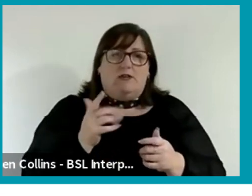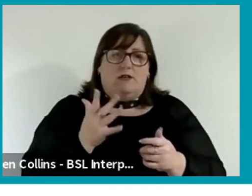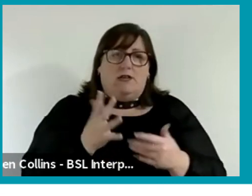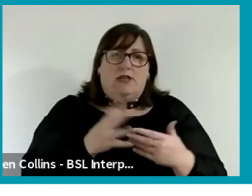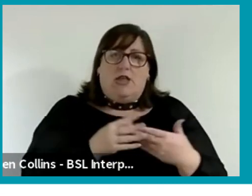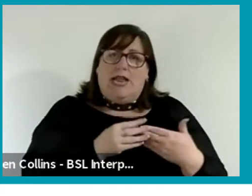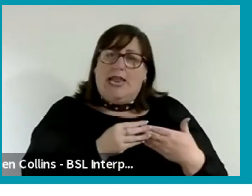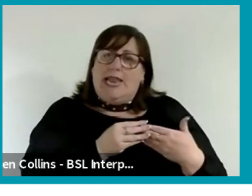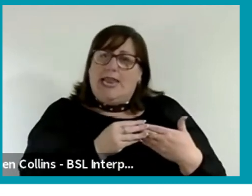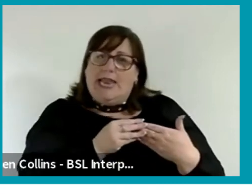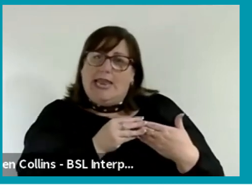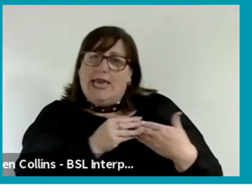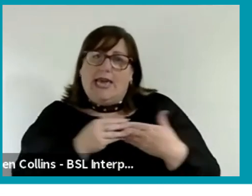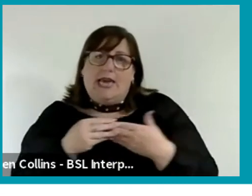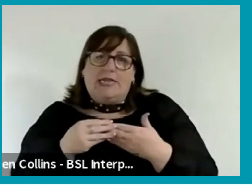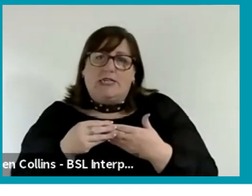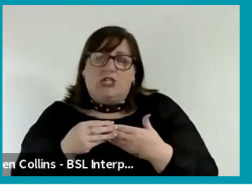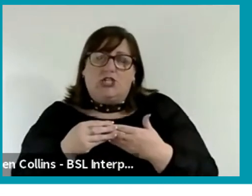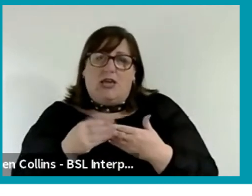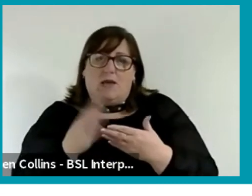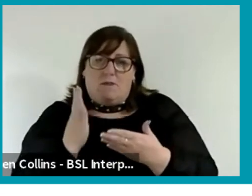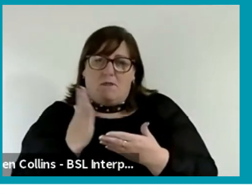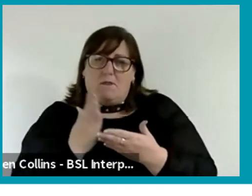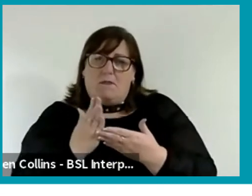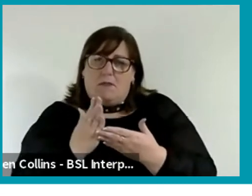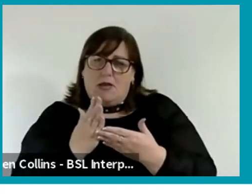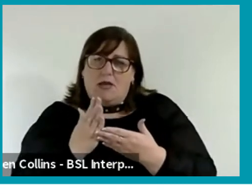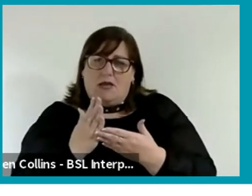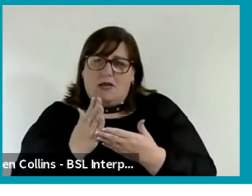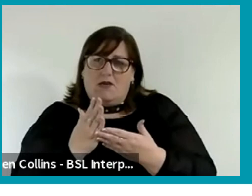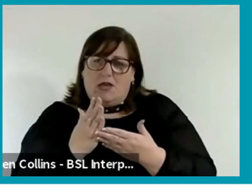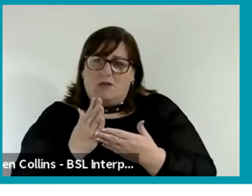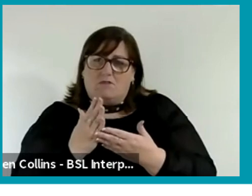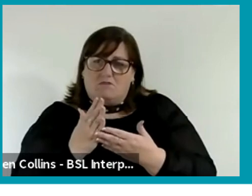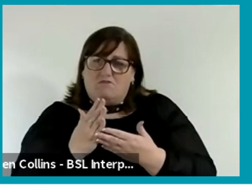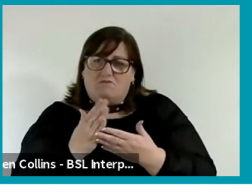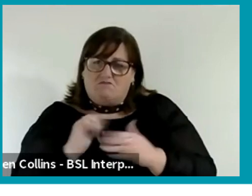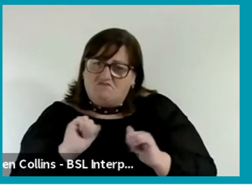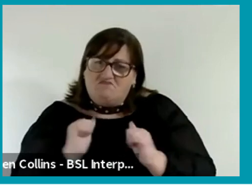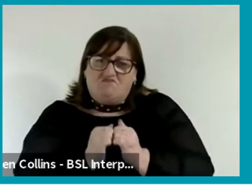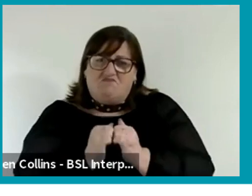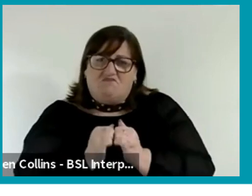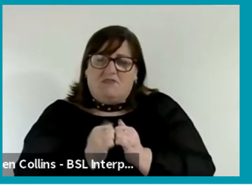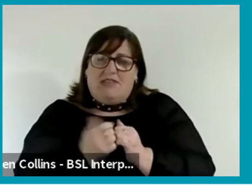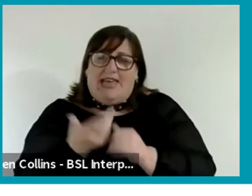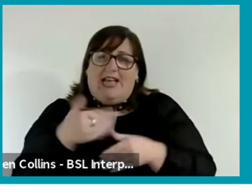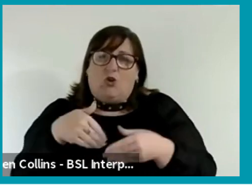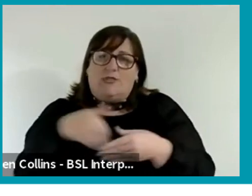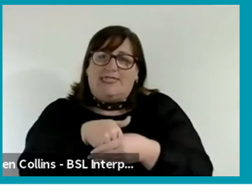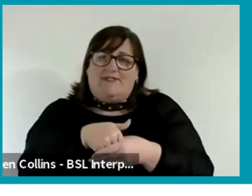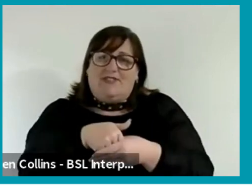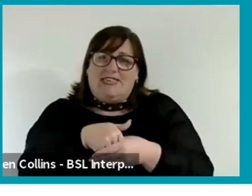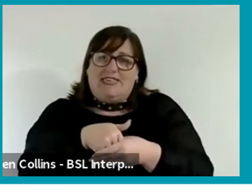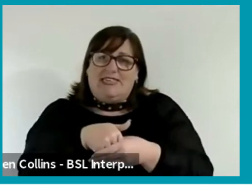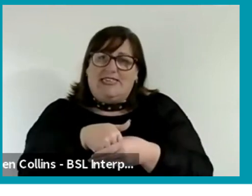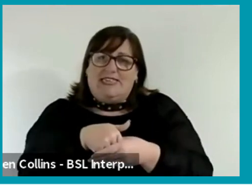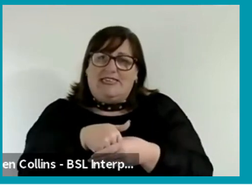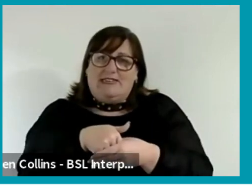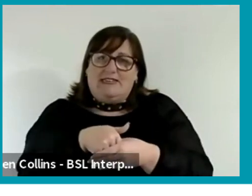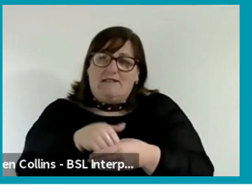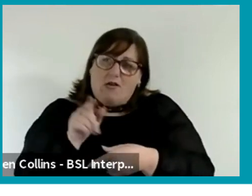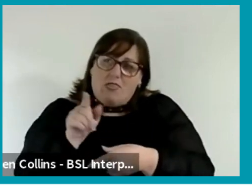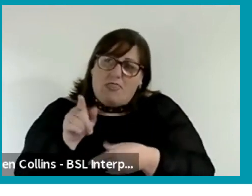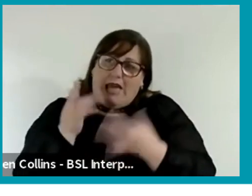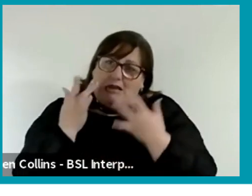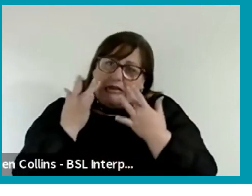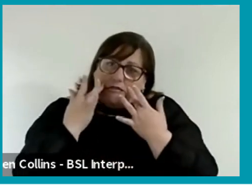bought into the inclusive culture. They lead from the front. They demonstrate those values.